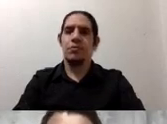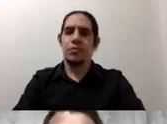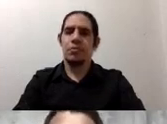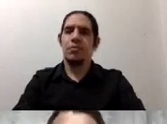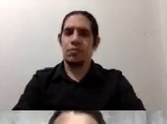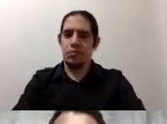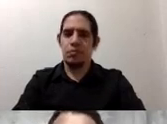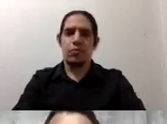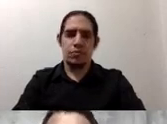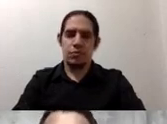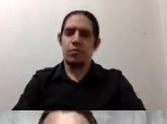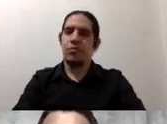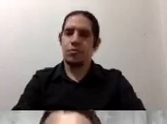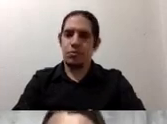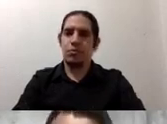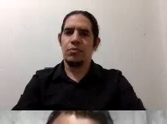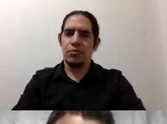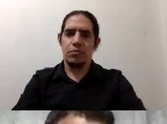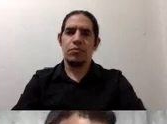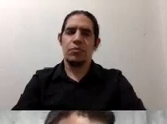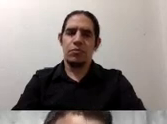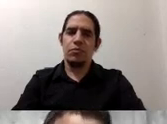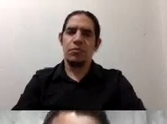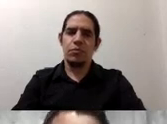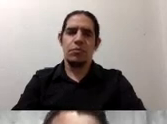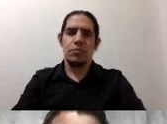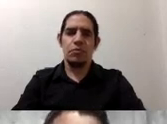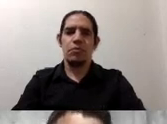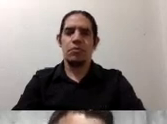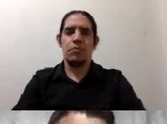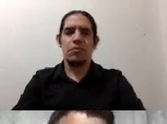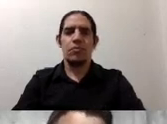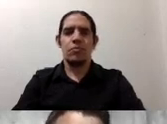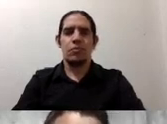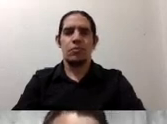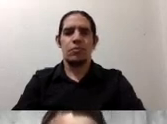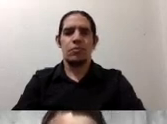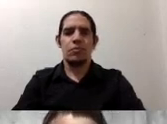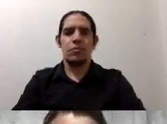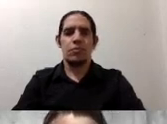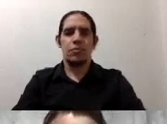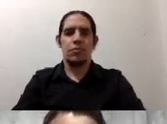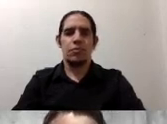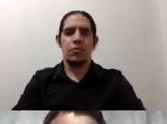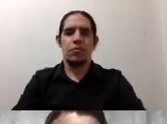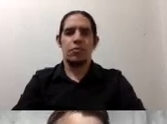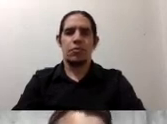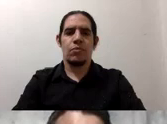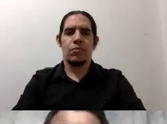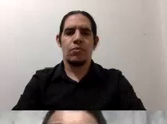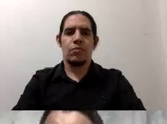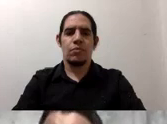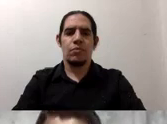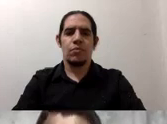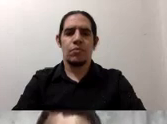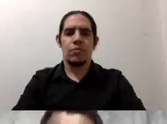Now, regarding the EFL teachers' perceptions, the first theme that emerged was the familiarization with non-standard English. Only